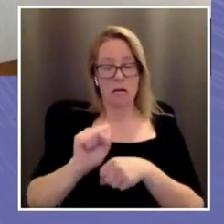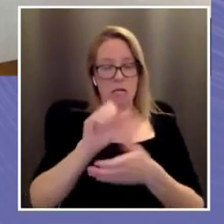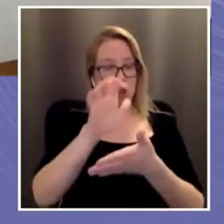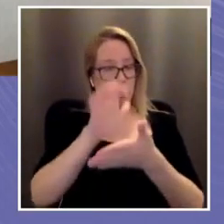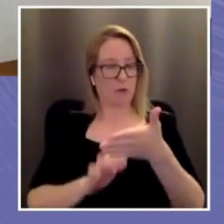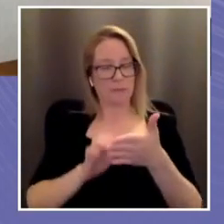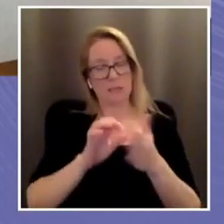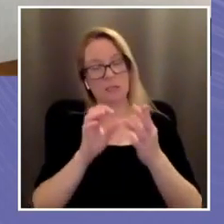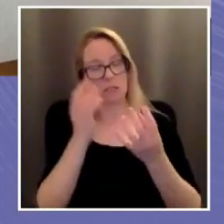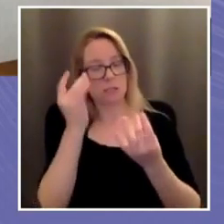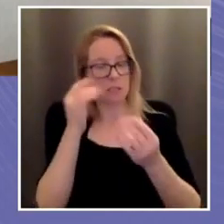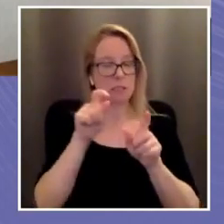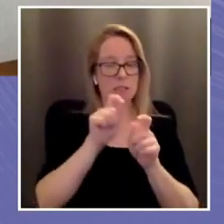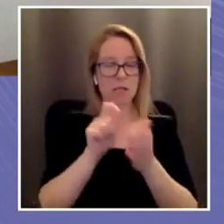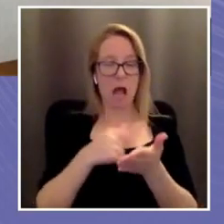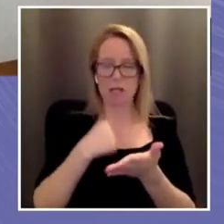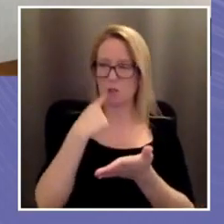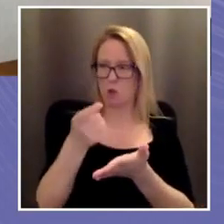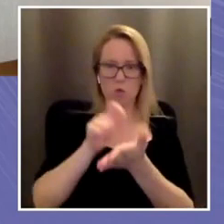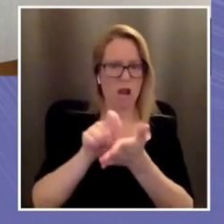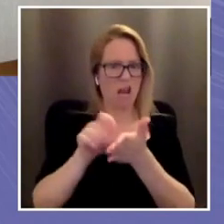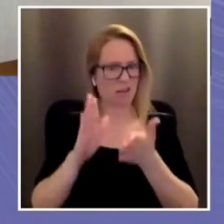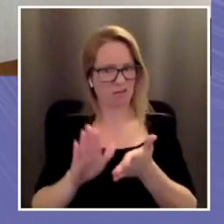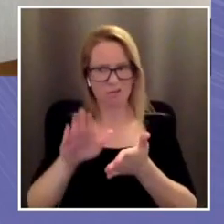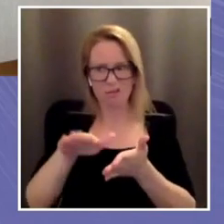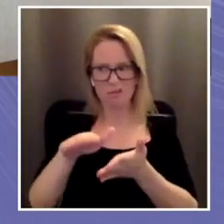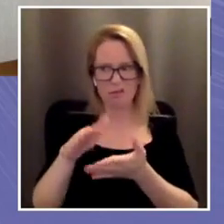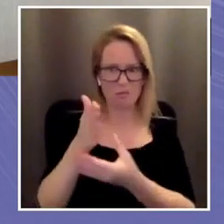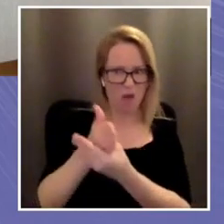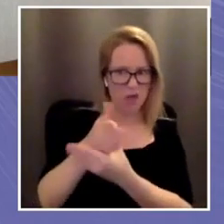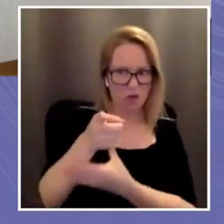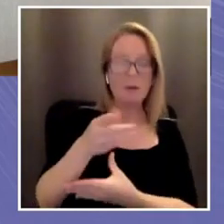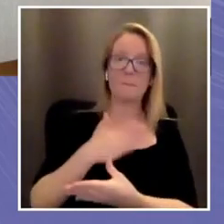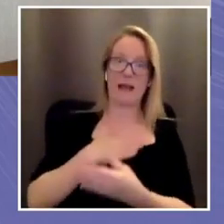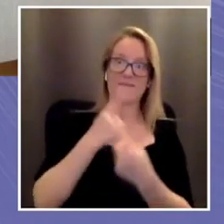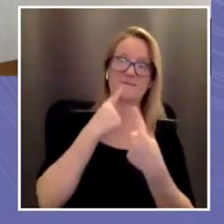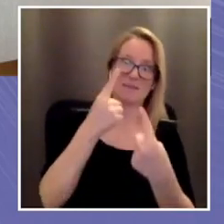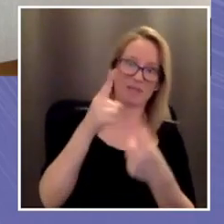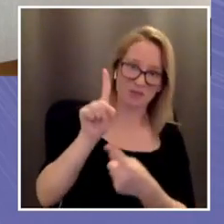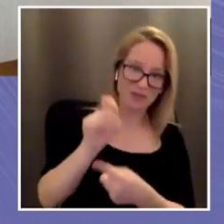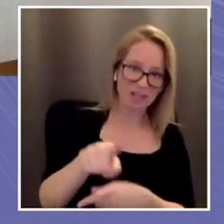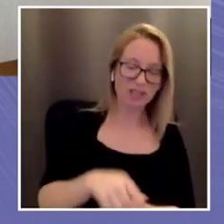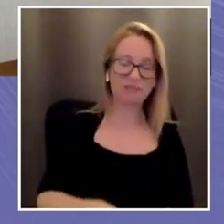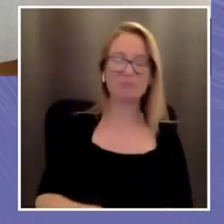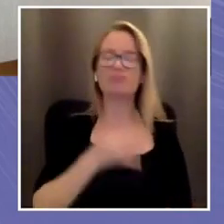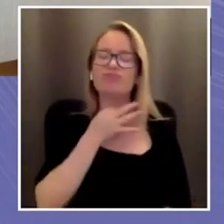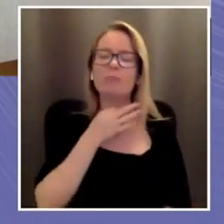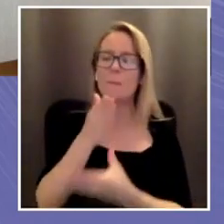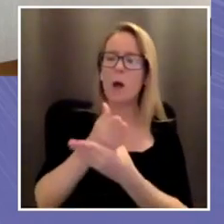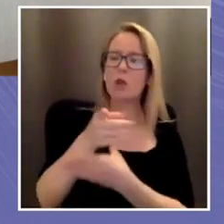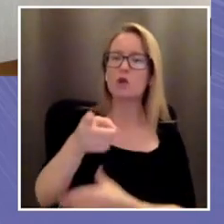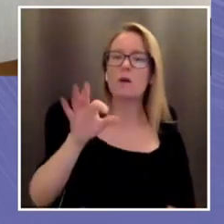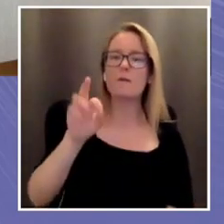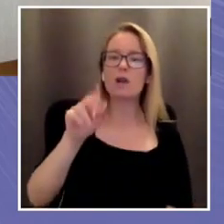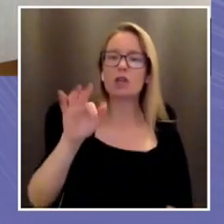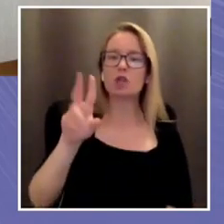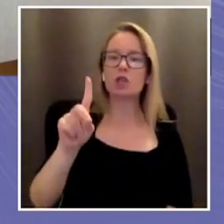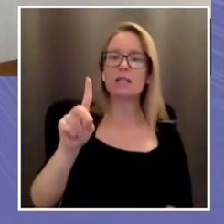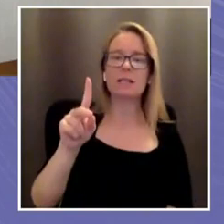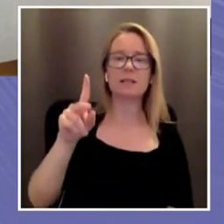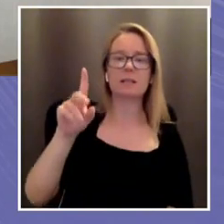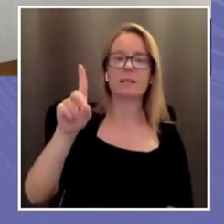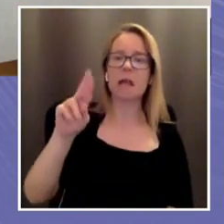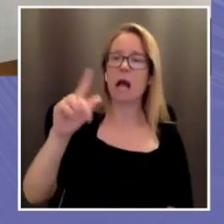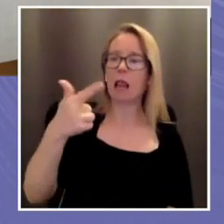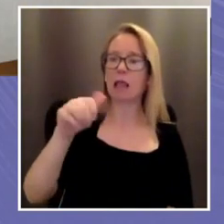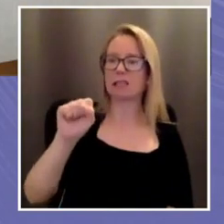said to the writer, does it bother you, my famous question. that Frederick Douglass is underrepresented in this